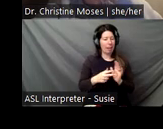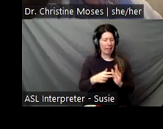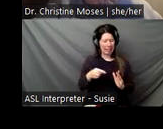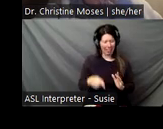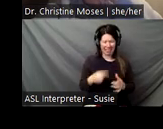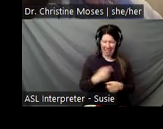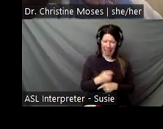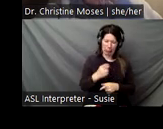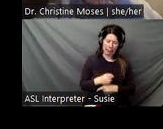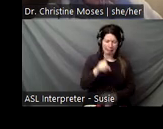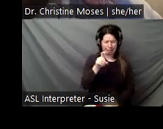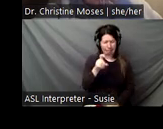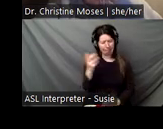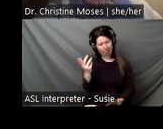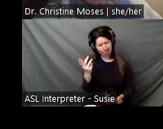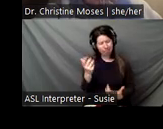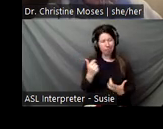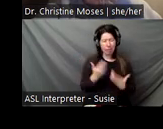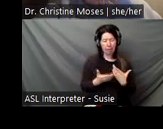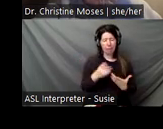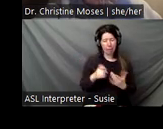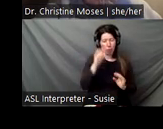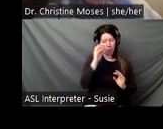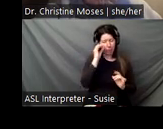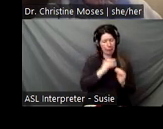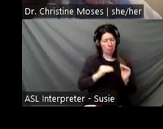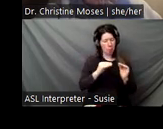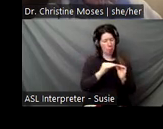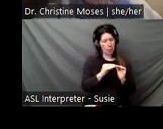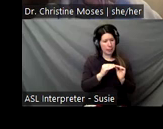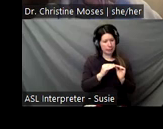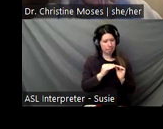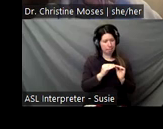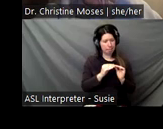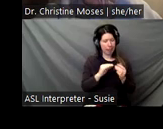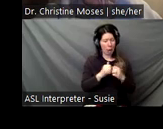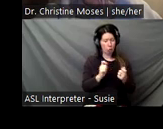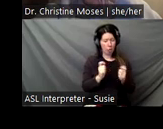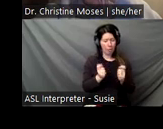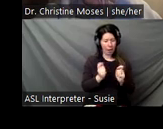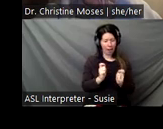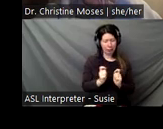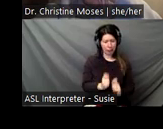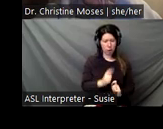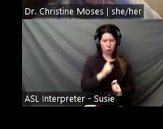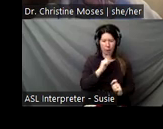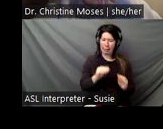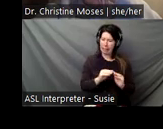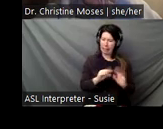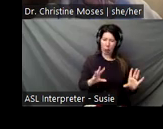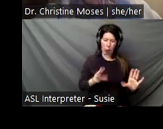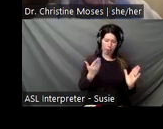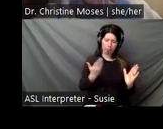And so maybe we need to give some thought to how to revise it so that it makes it clear that